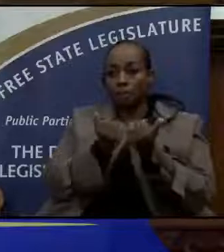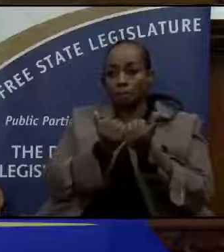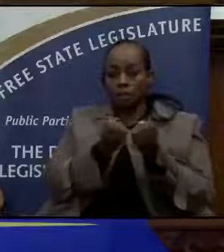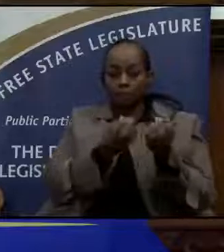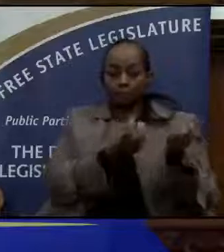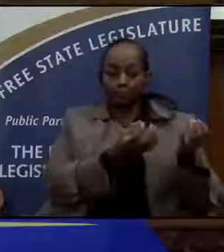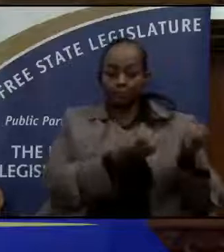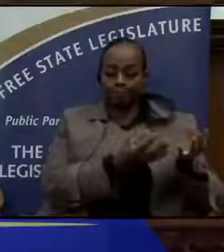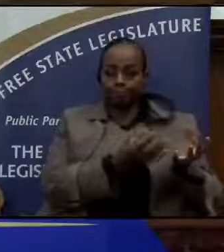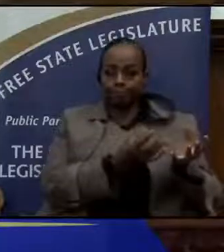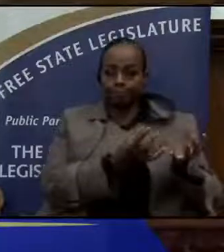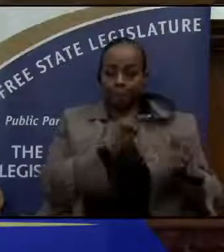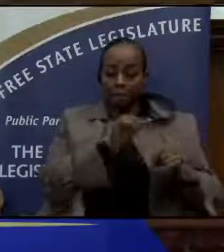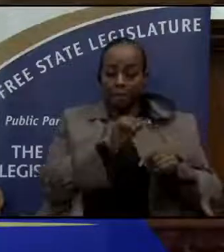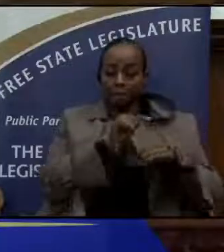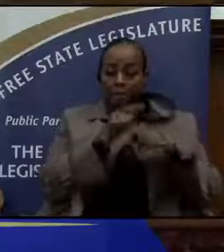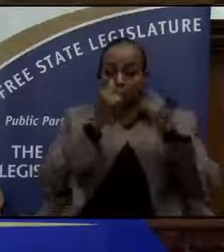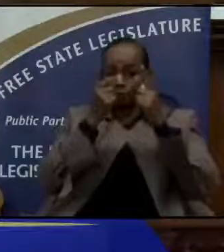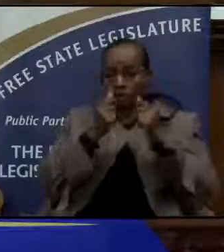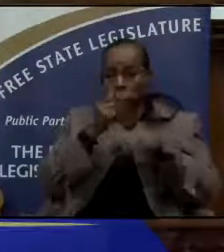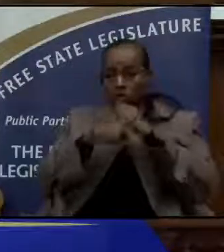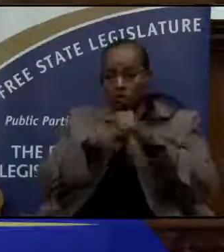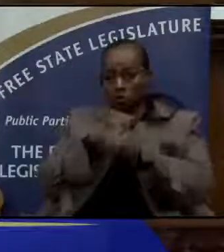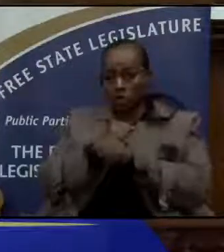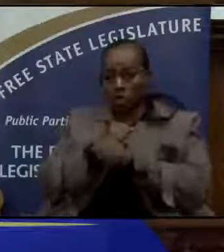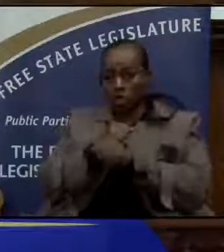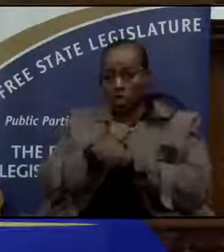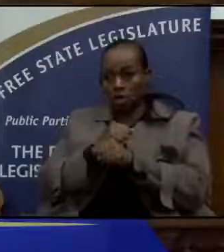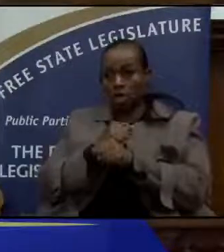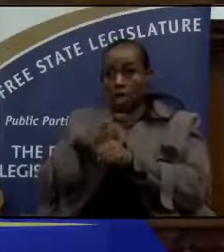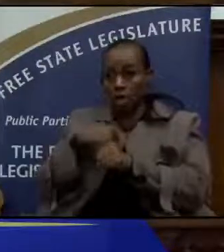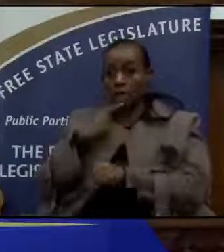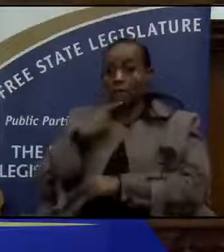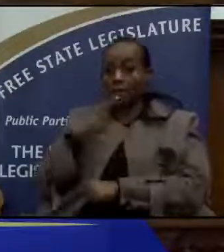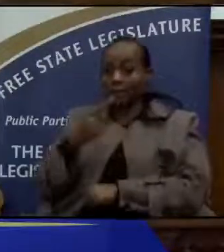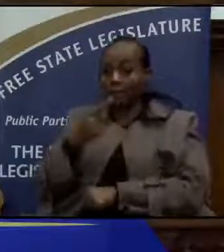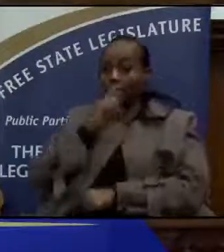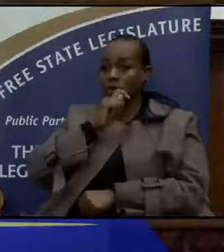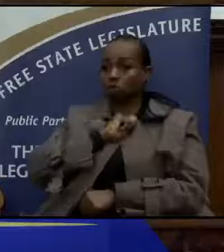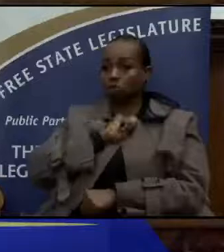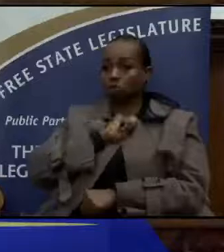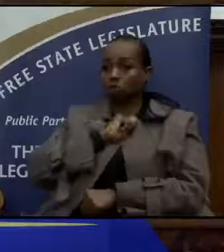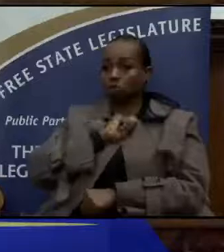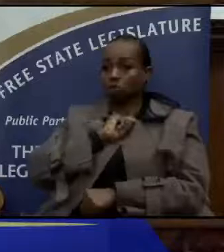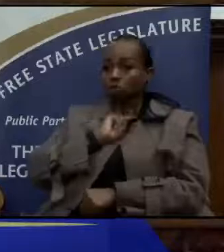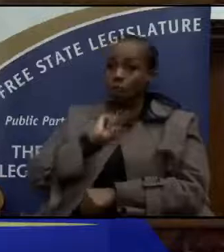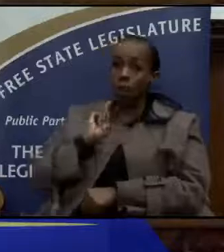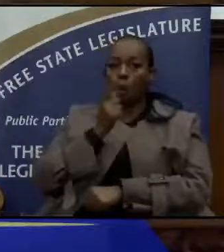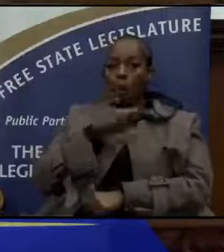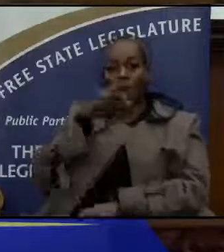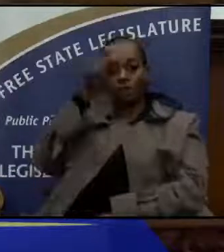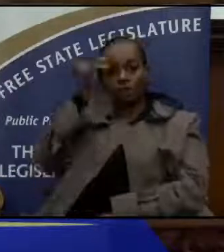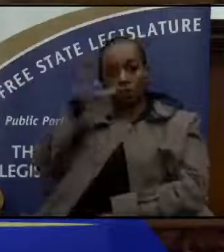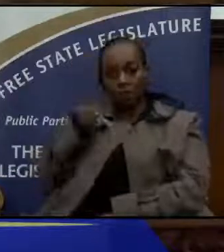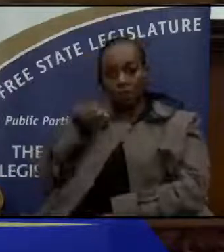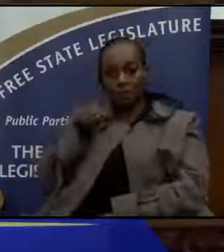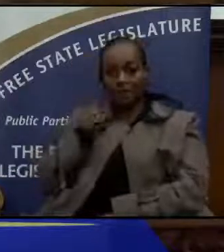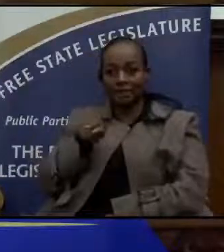bursaries this financial year. And I will say, all the students that